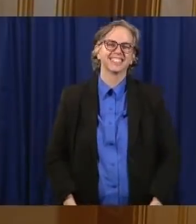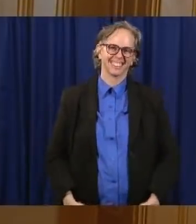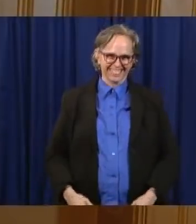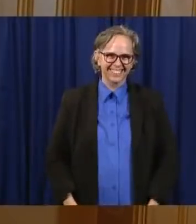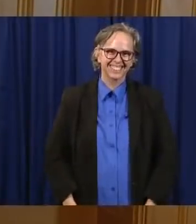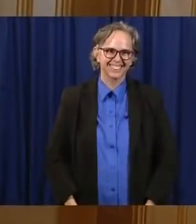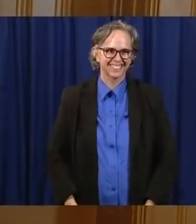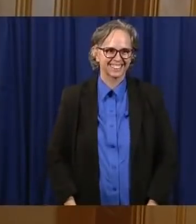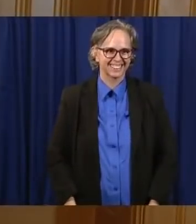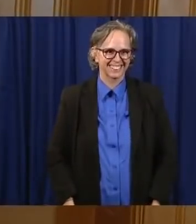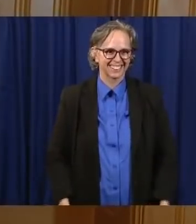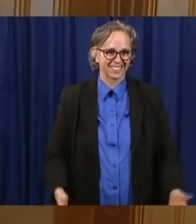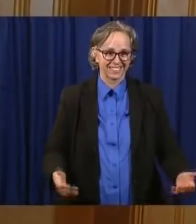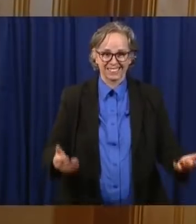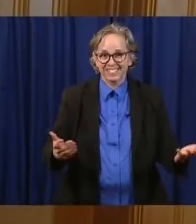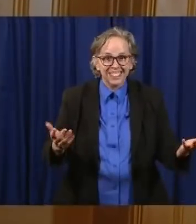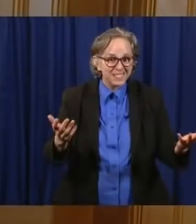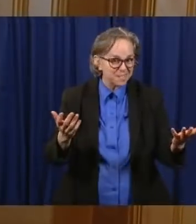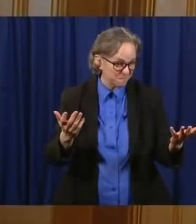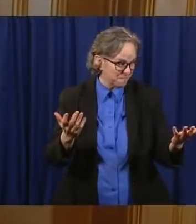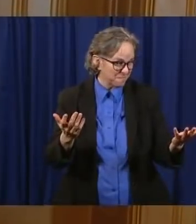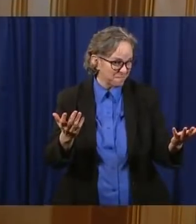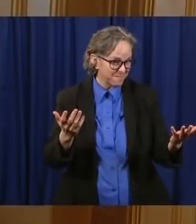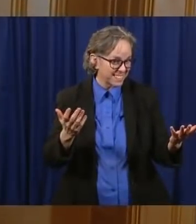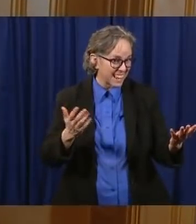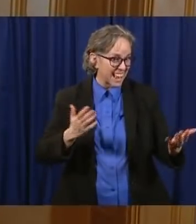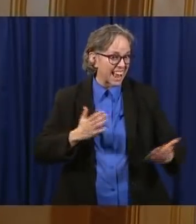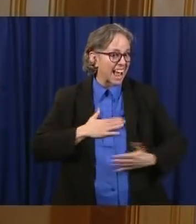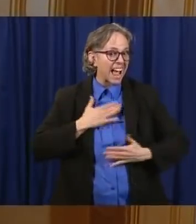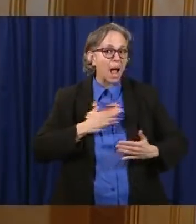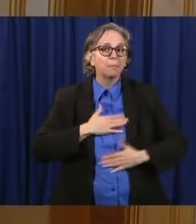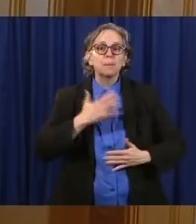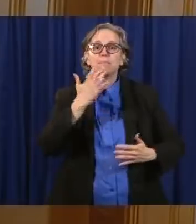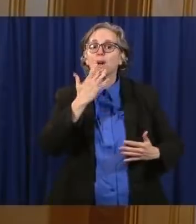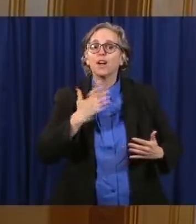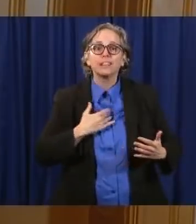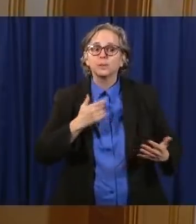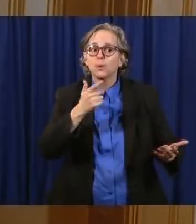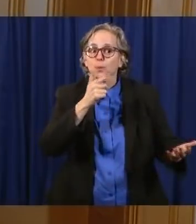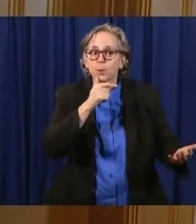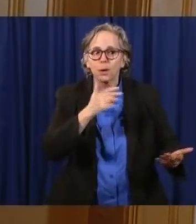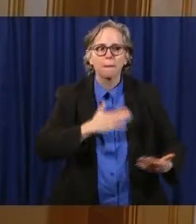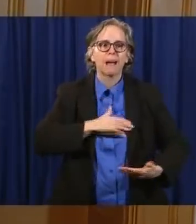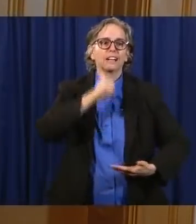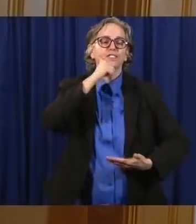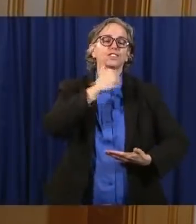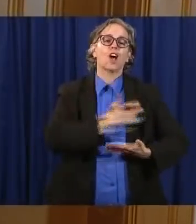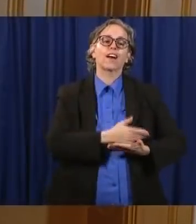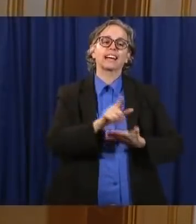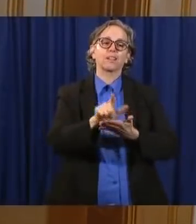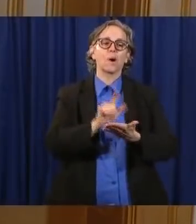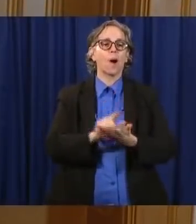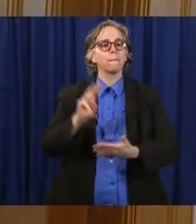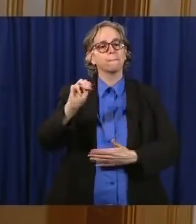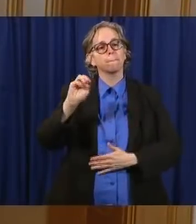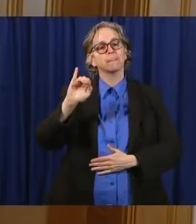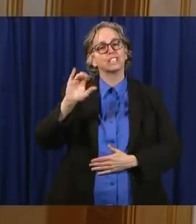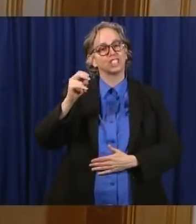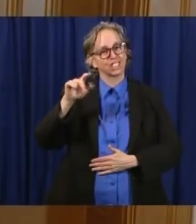First of all, I want to say happy birthday to our daughter-in-law, Michelle. Hope you have a great